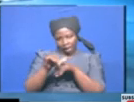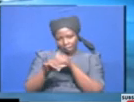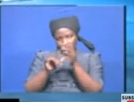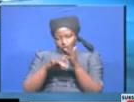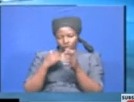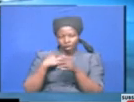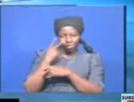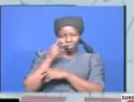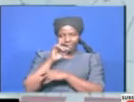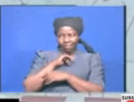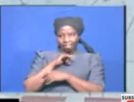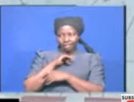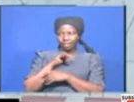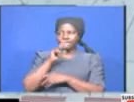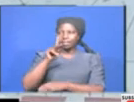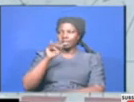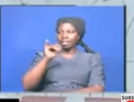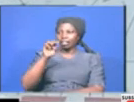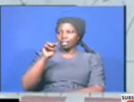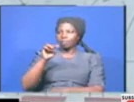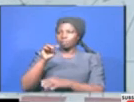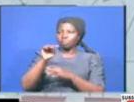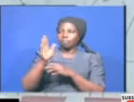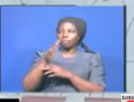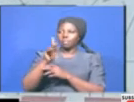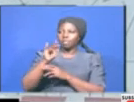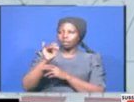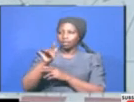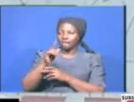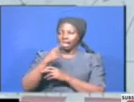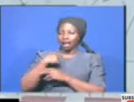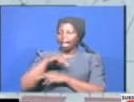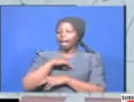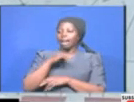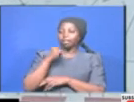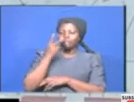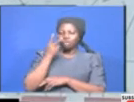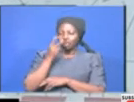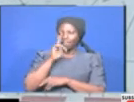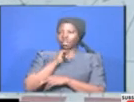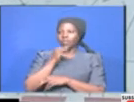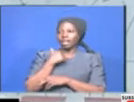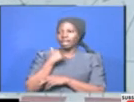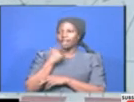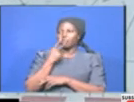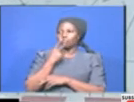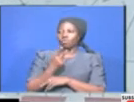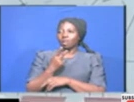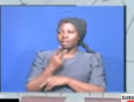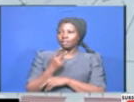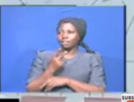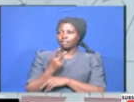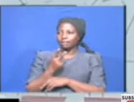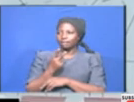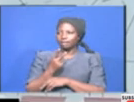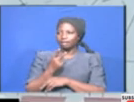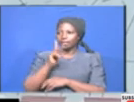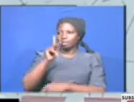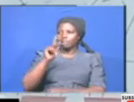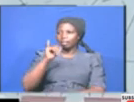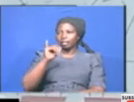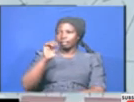as far as the KIM kits are concerned, we noted that we had 200 KIM kits